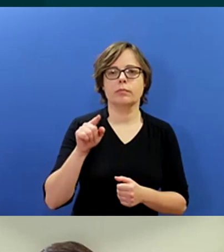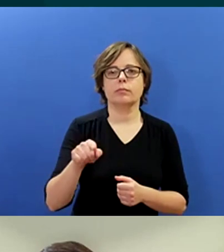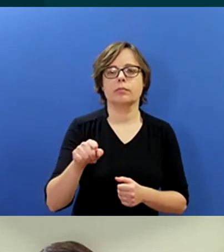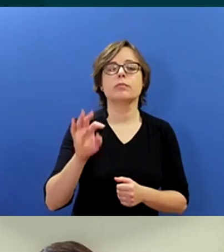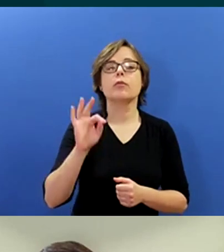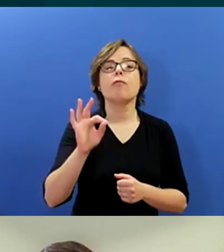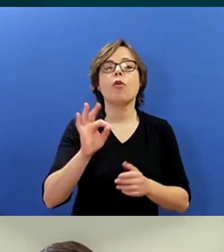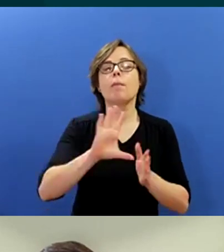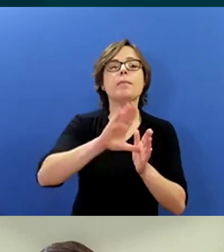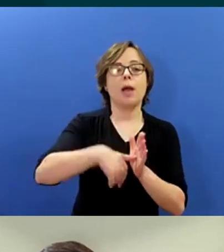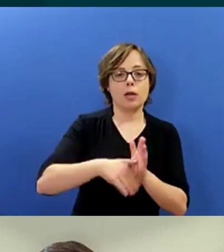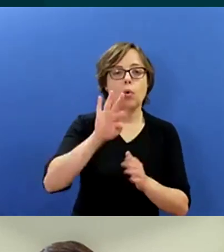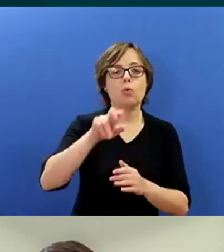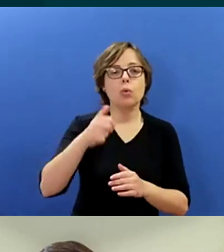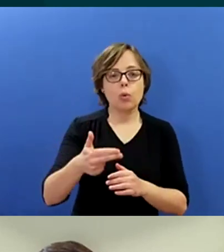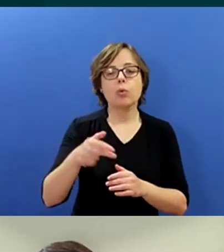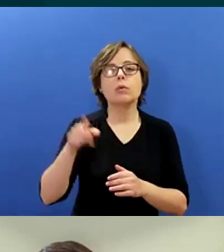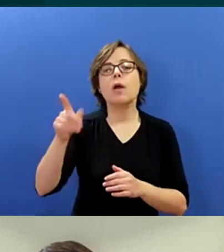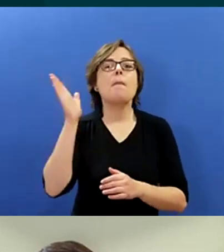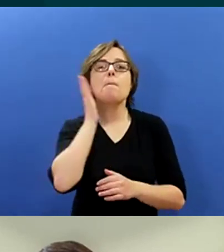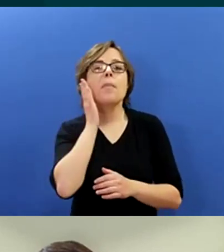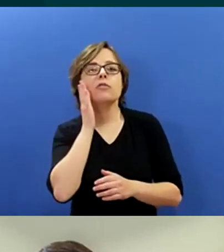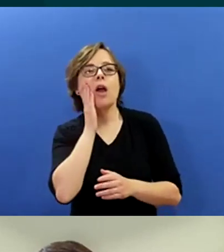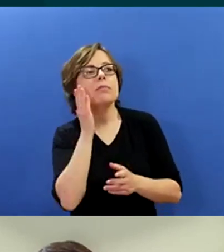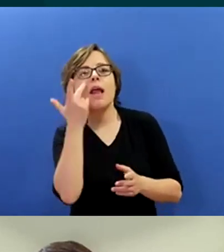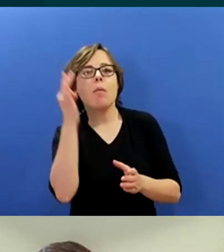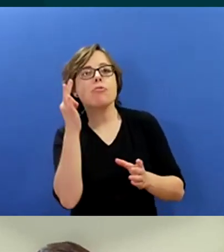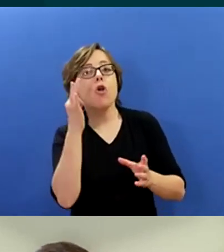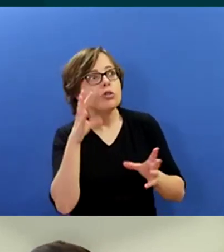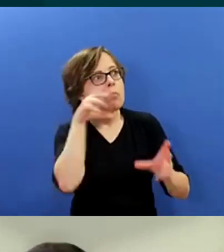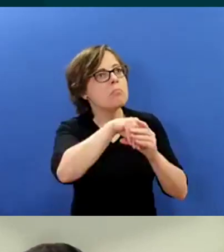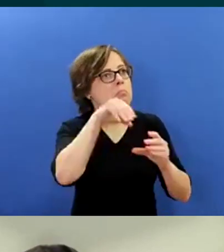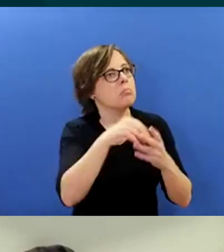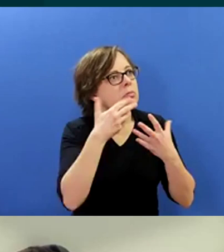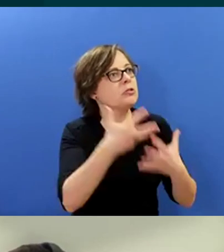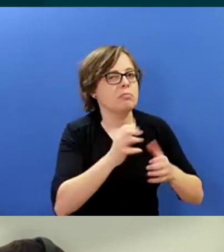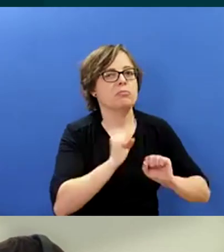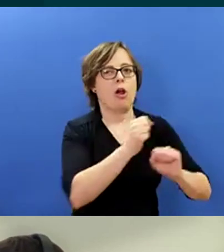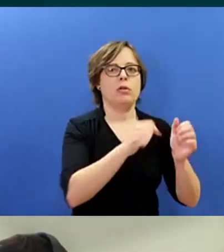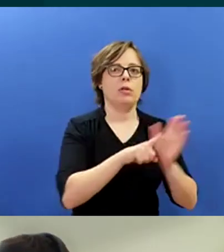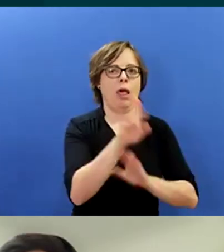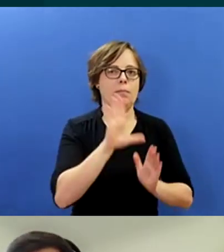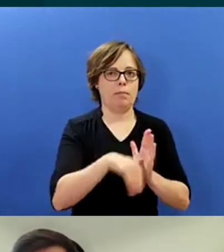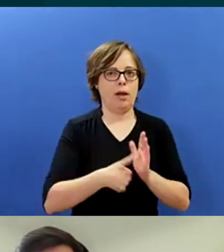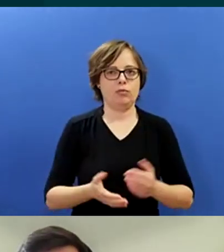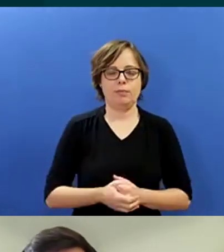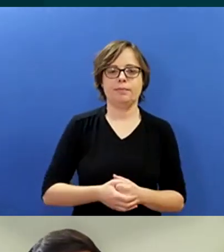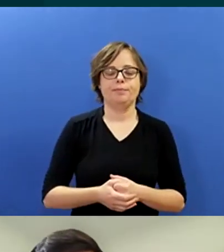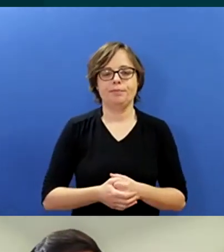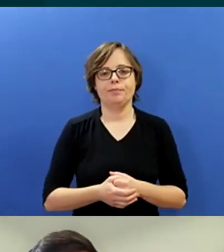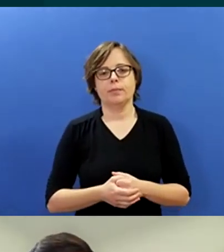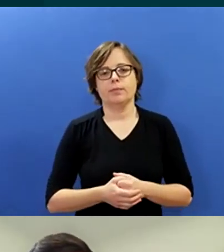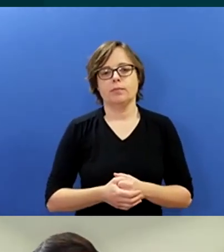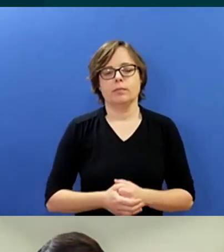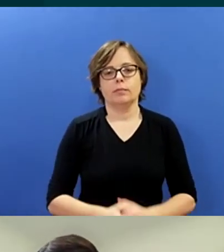of engagement in your city, or the level of interest in your city residents in different forms of participation? Kannst du